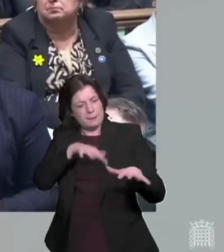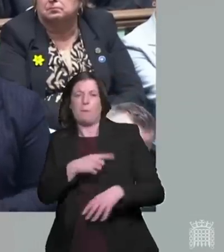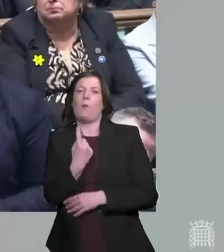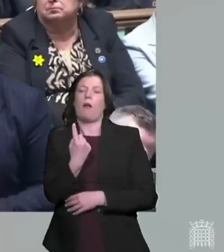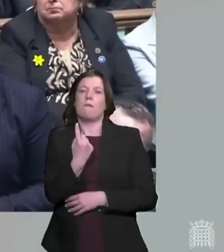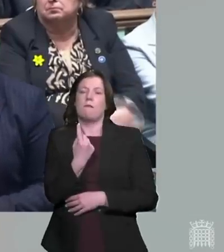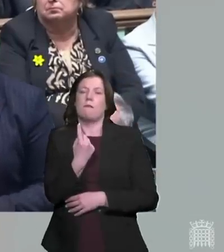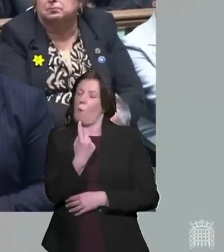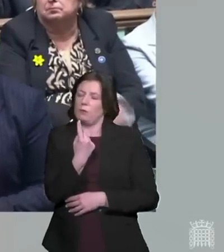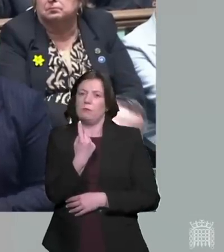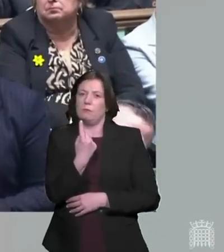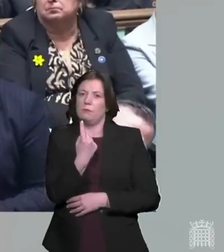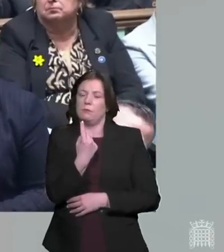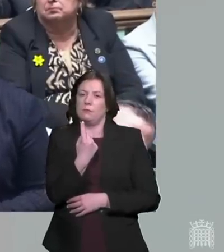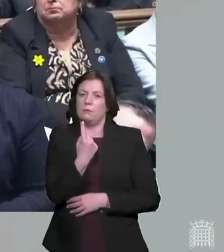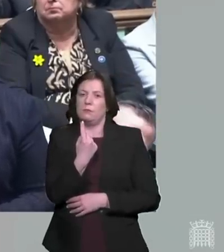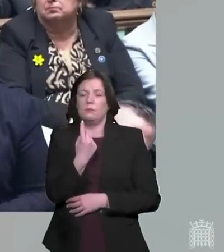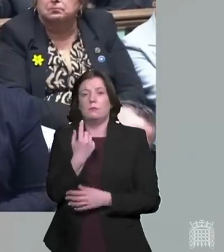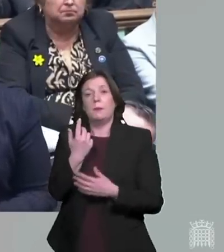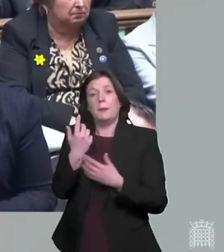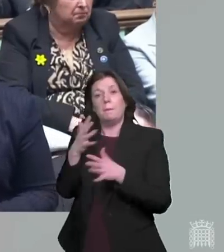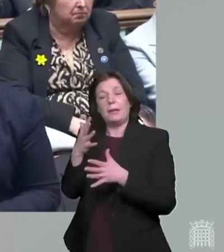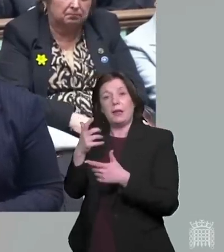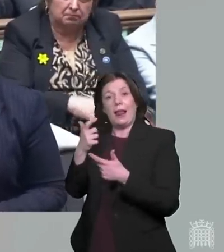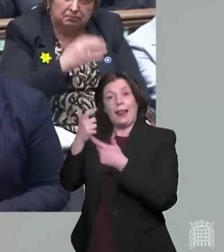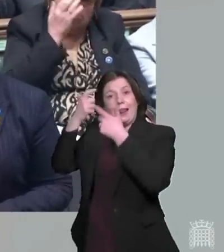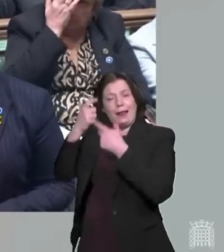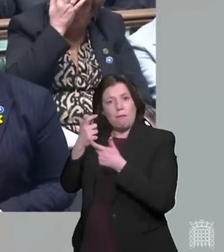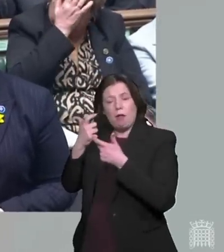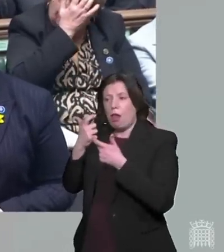to step in and sort out legal and constitutional messes